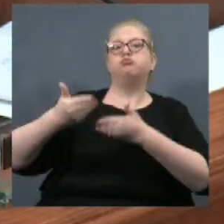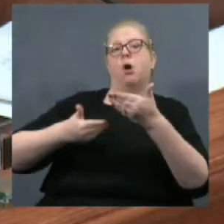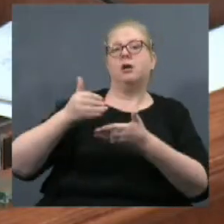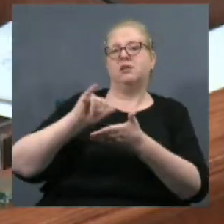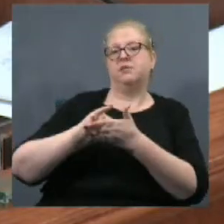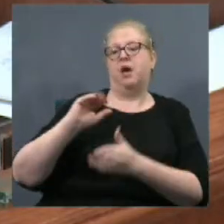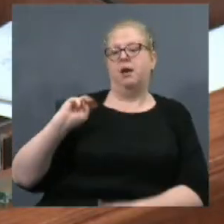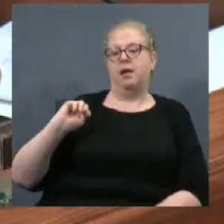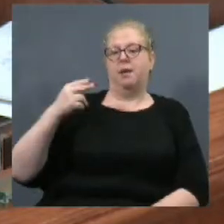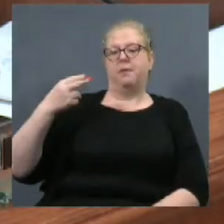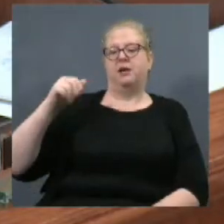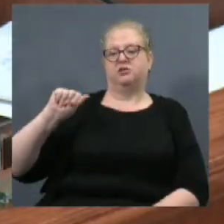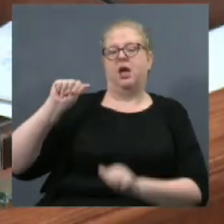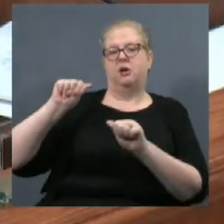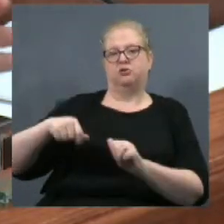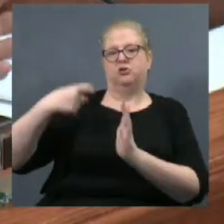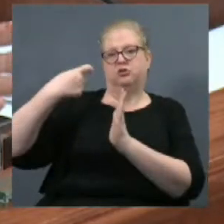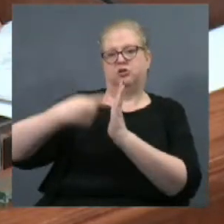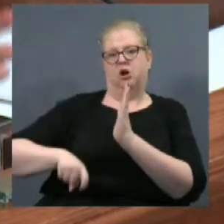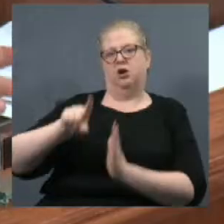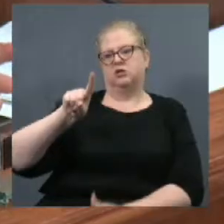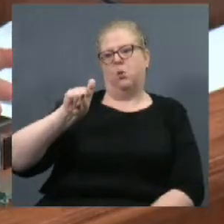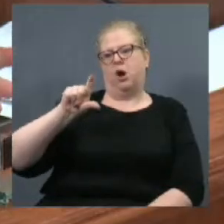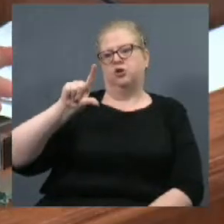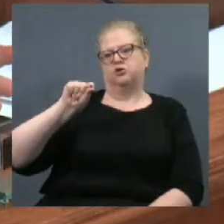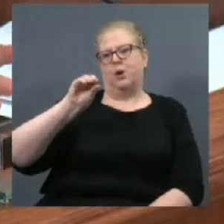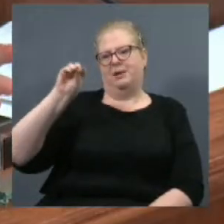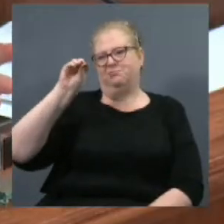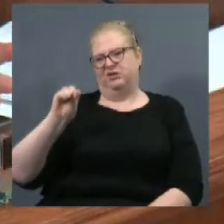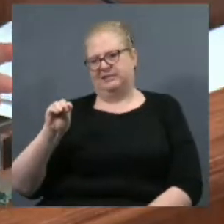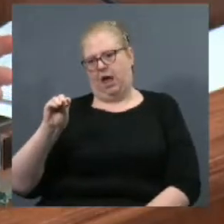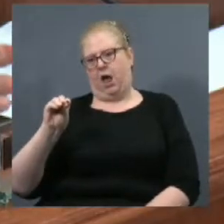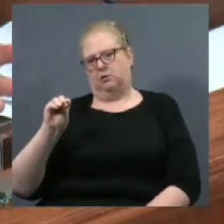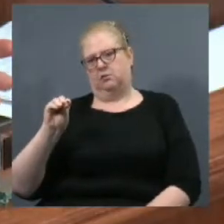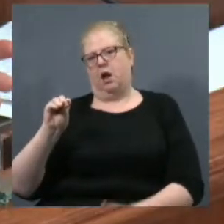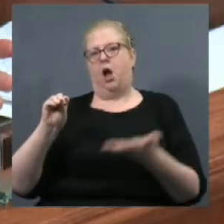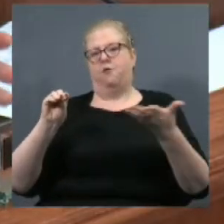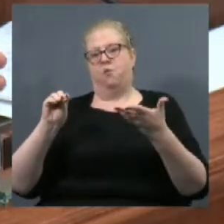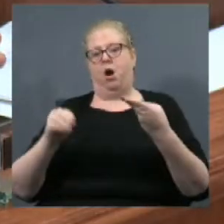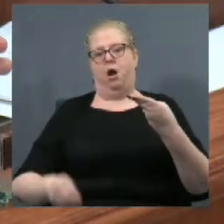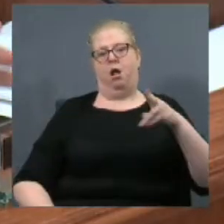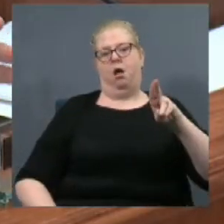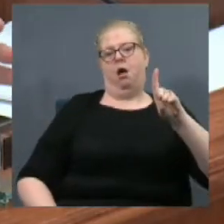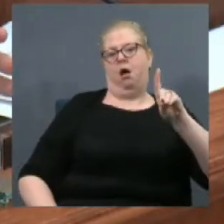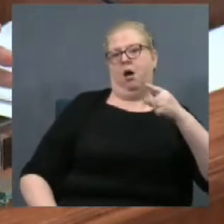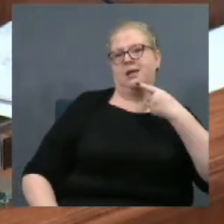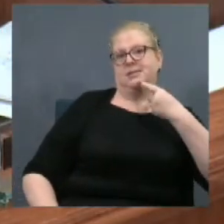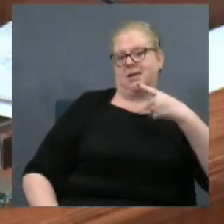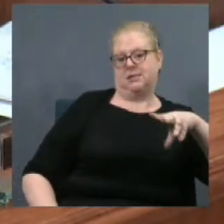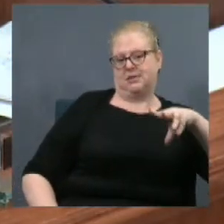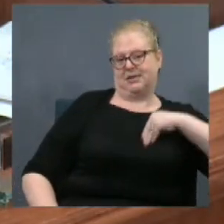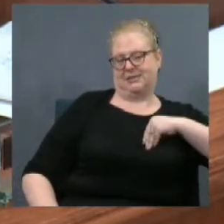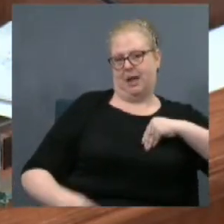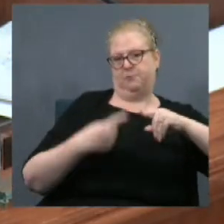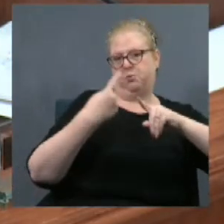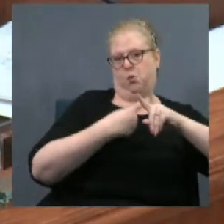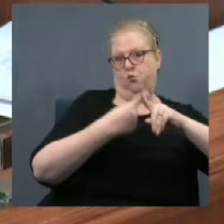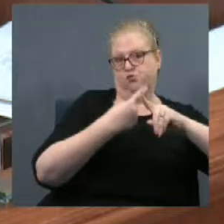could charge 120% of what HUD says is the acceptable market rate rent for the market rate